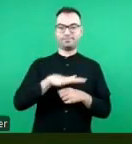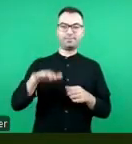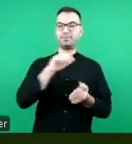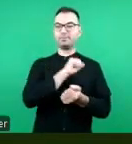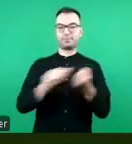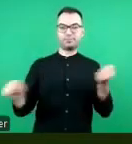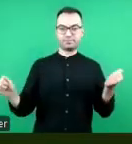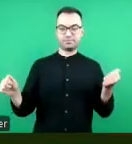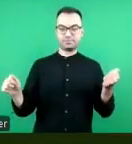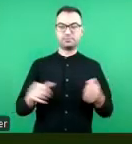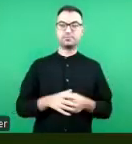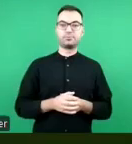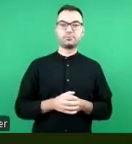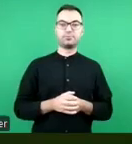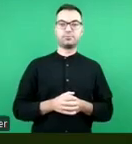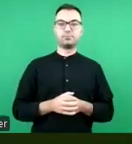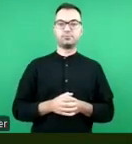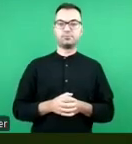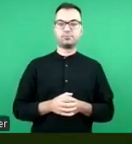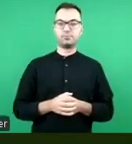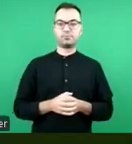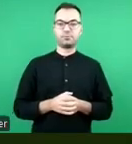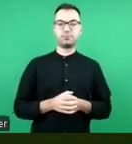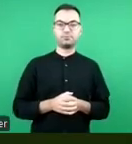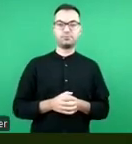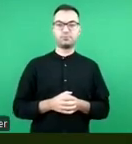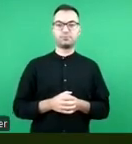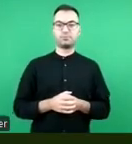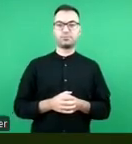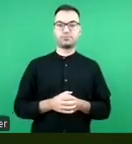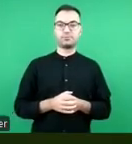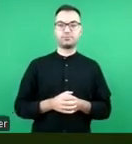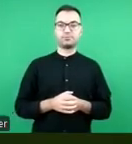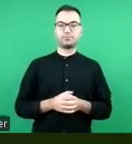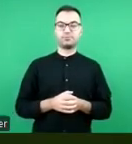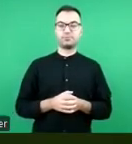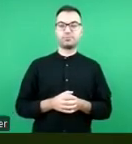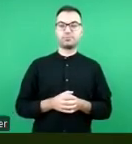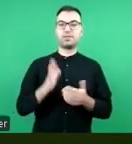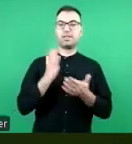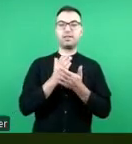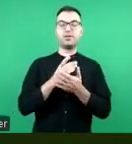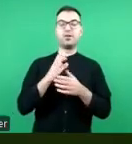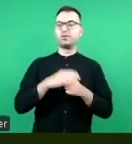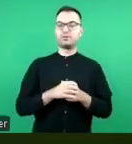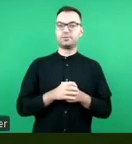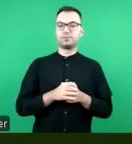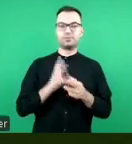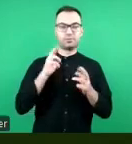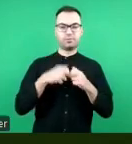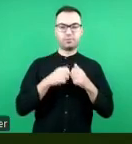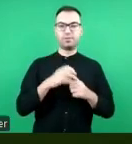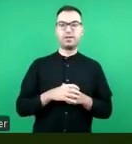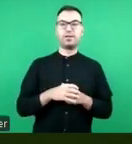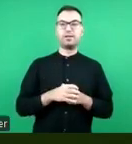by disturbances, right? And not only the intensity within a stand. So we used a second